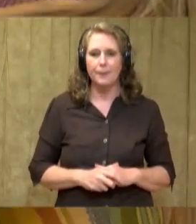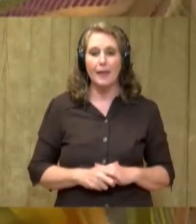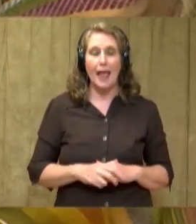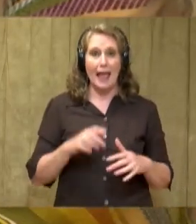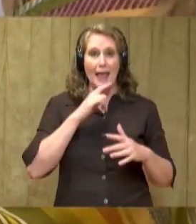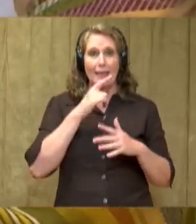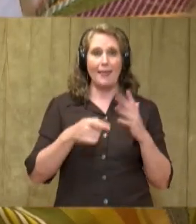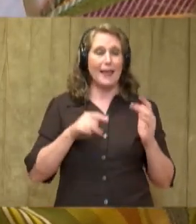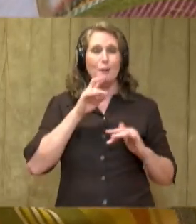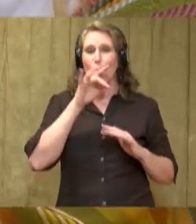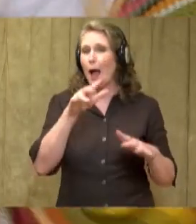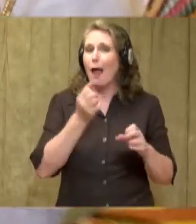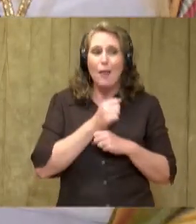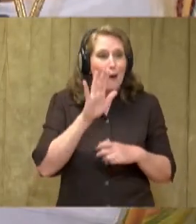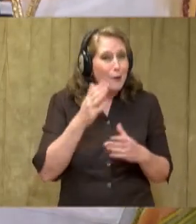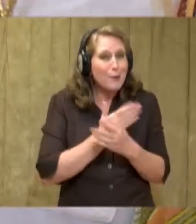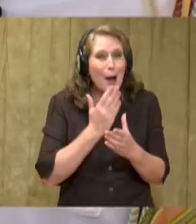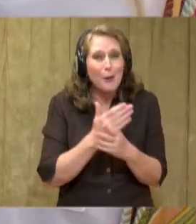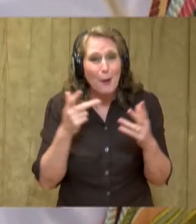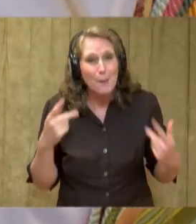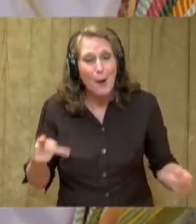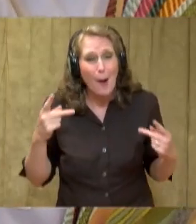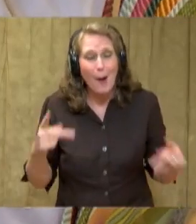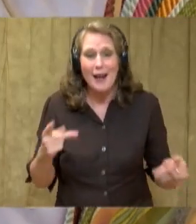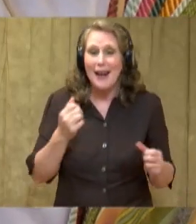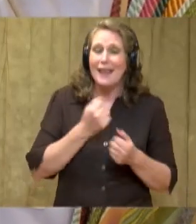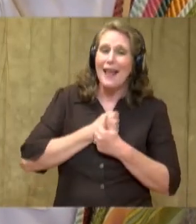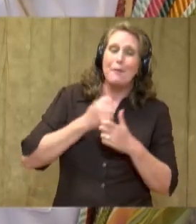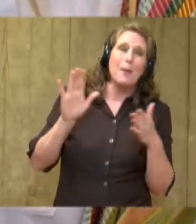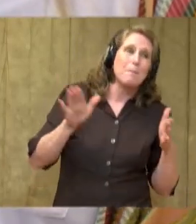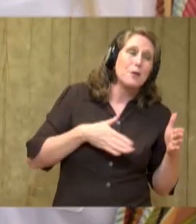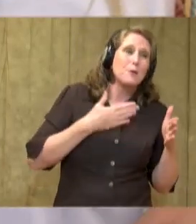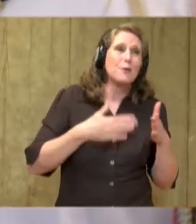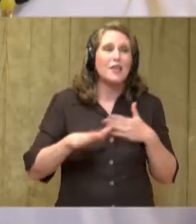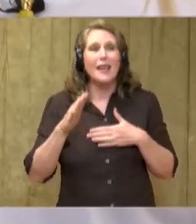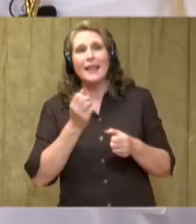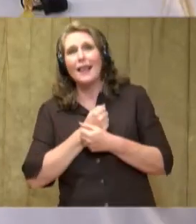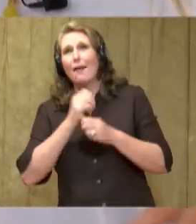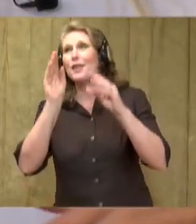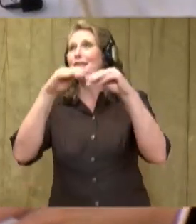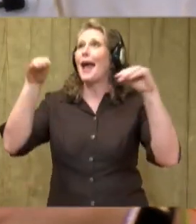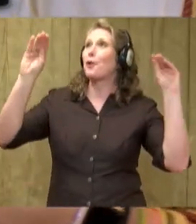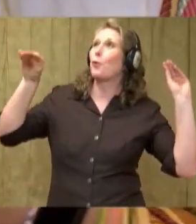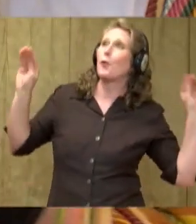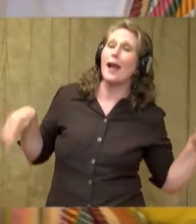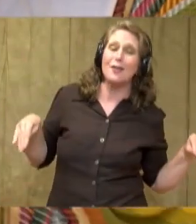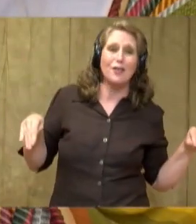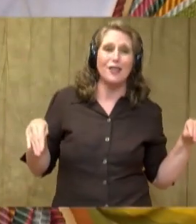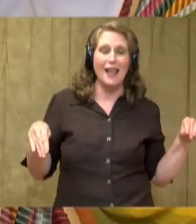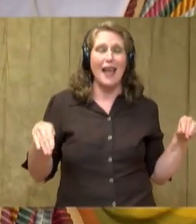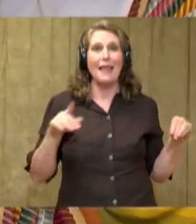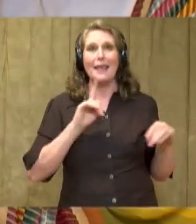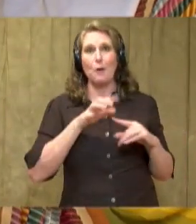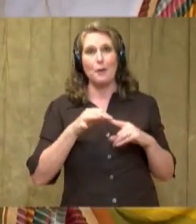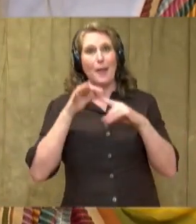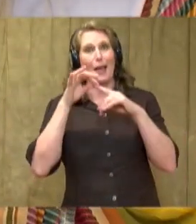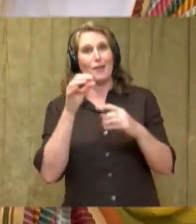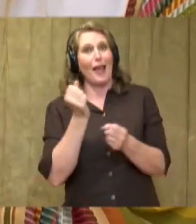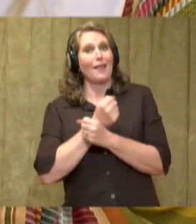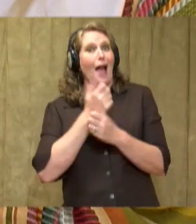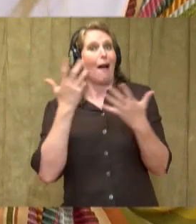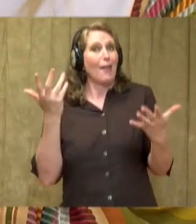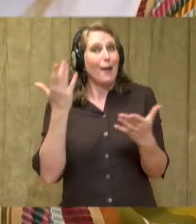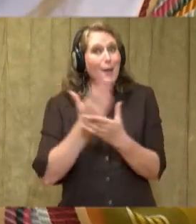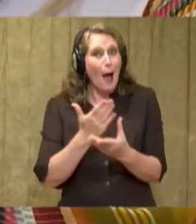These dragons love your taco party. They love the music. They love the decorations. They especially love